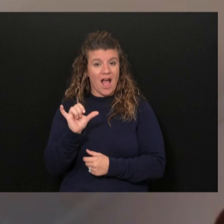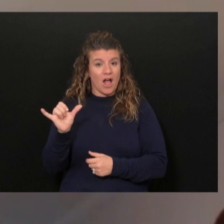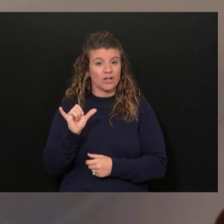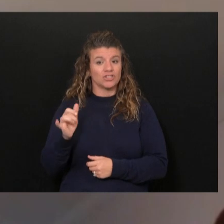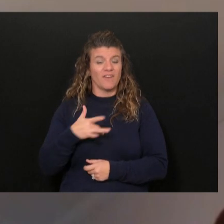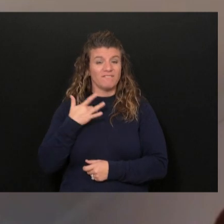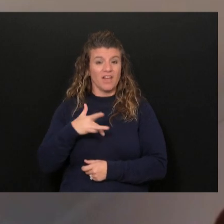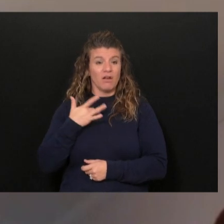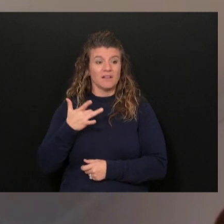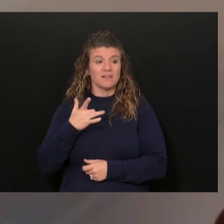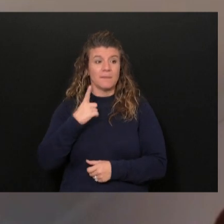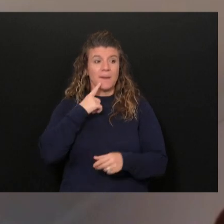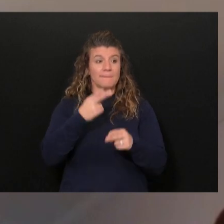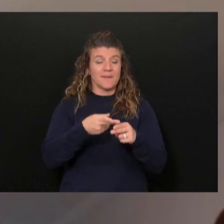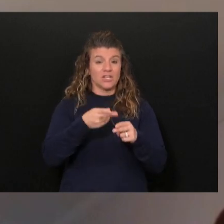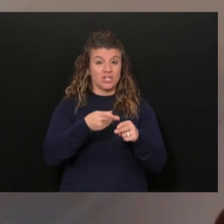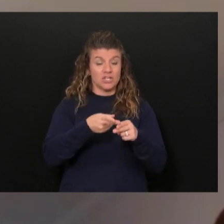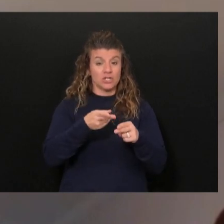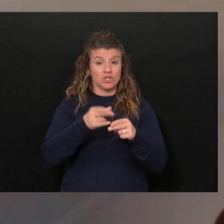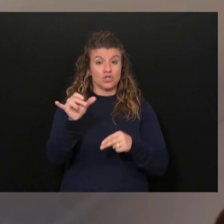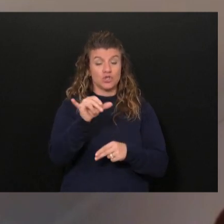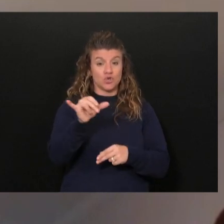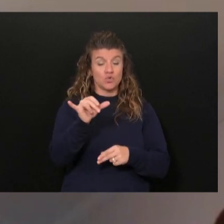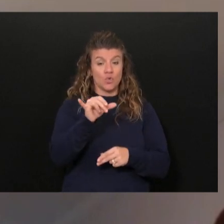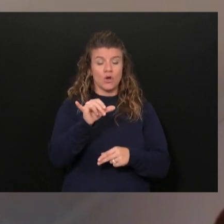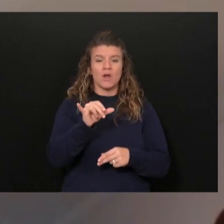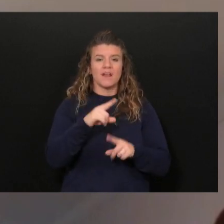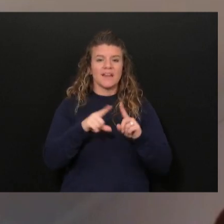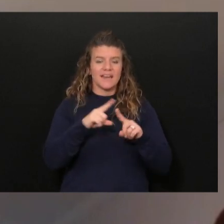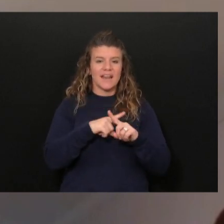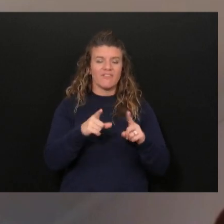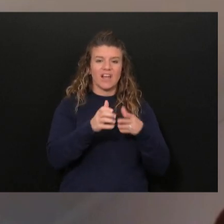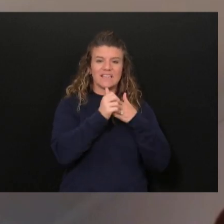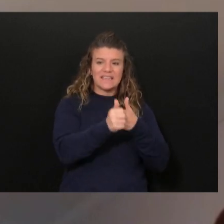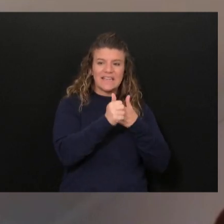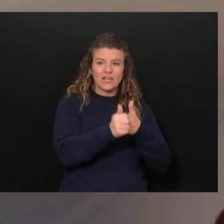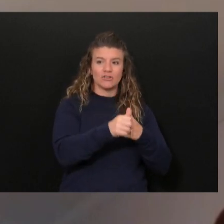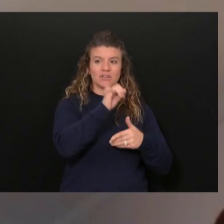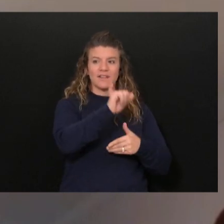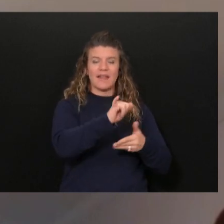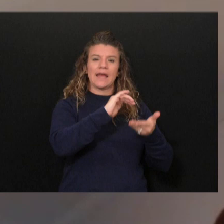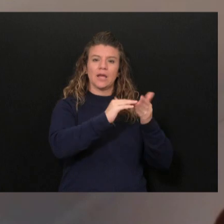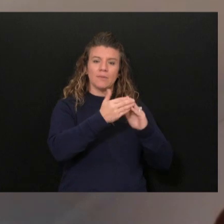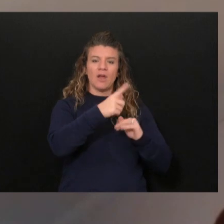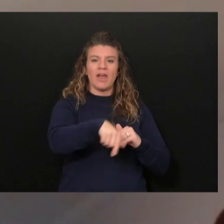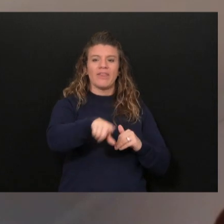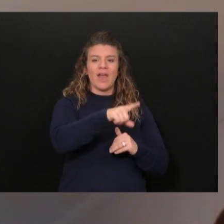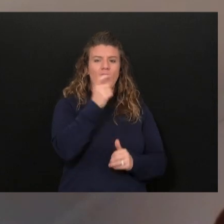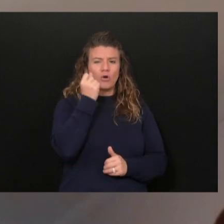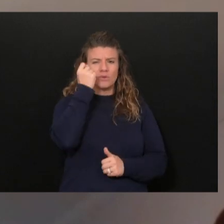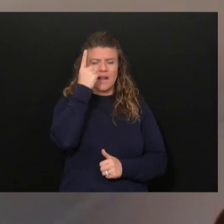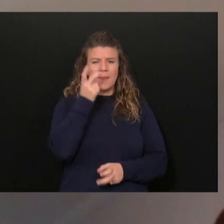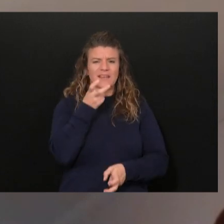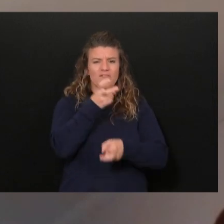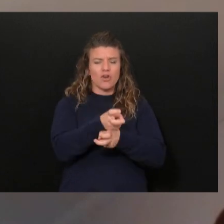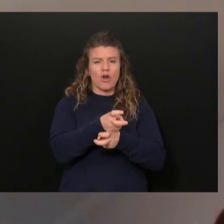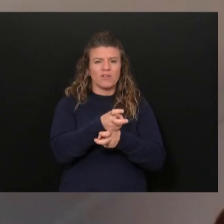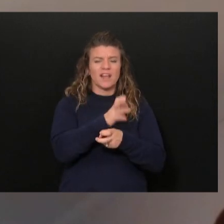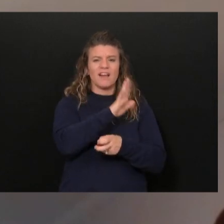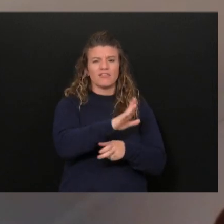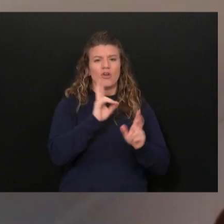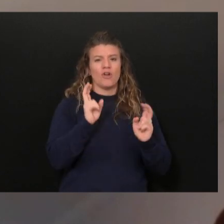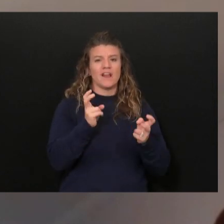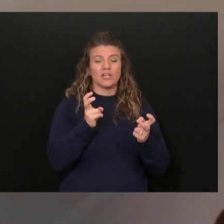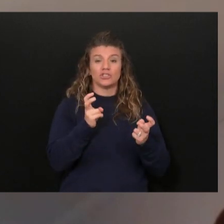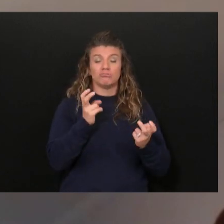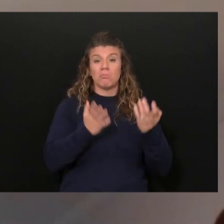mentioned before, but we have heard from leaders in that community and understand the difficulties of issues like